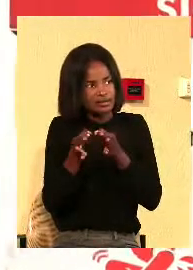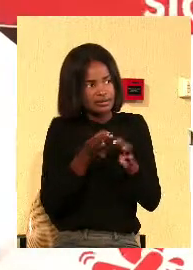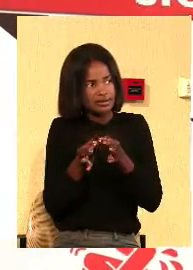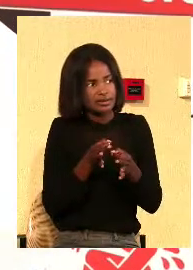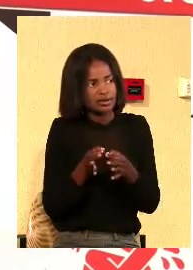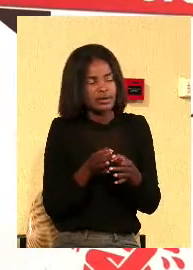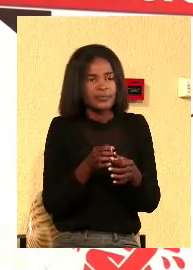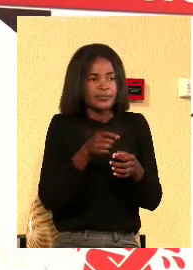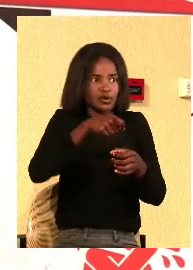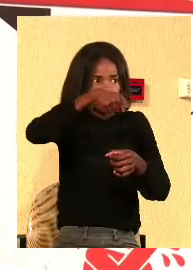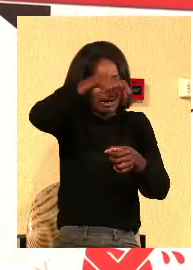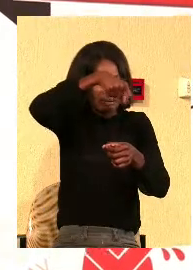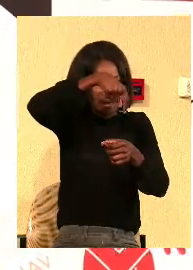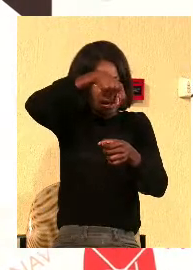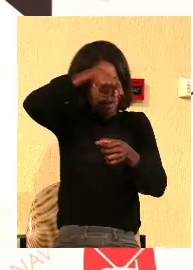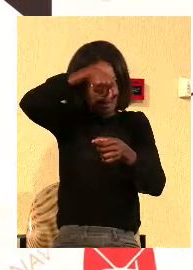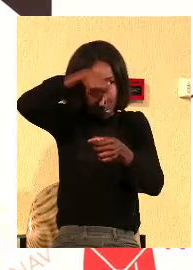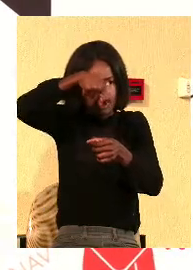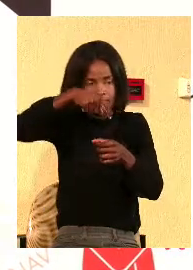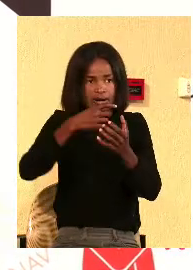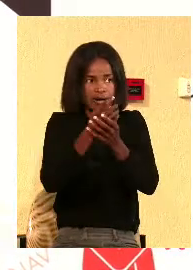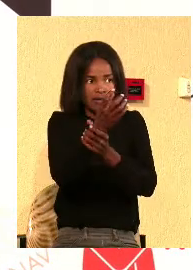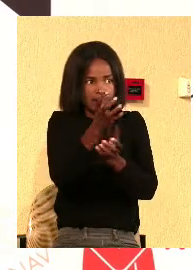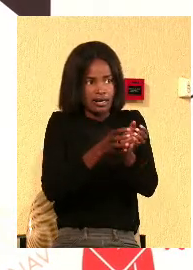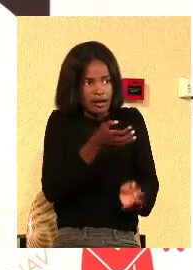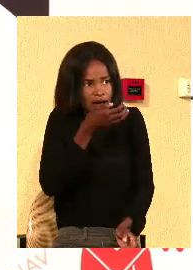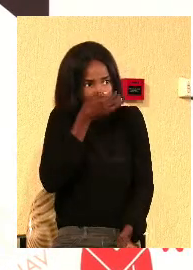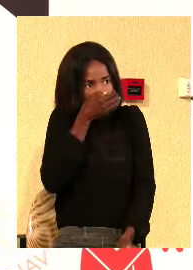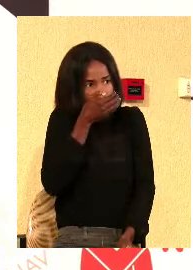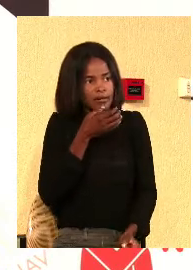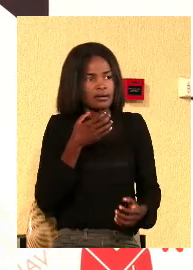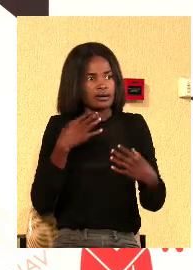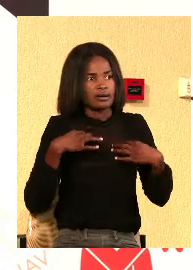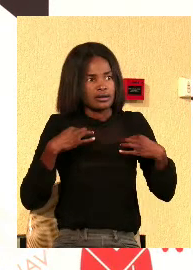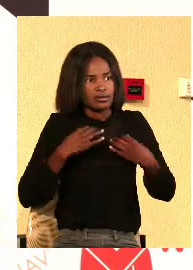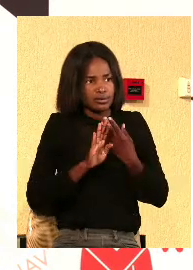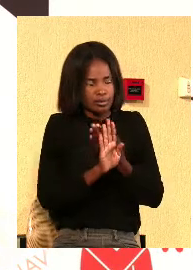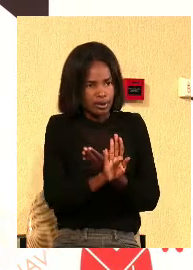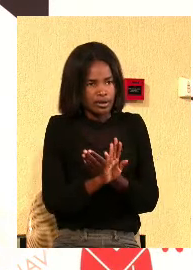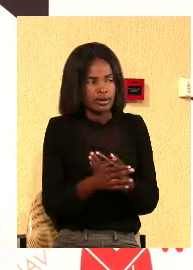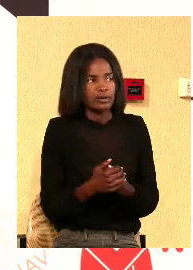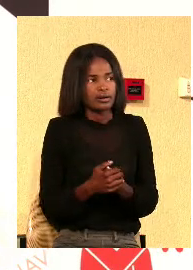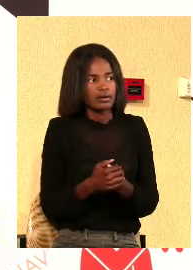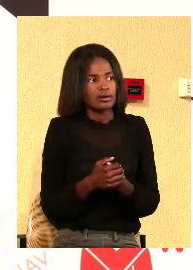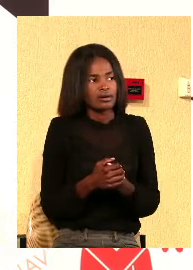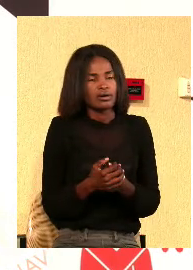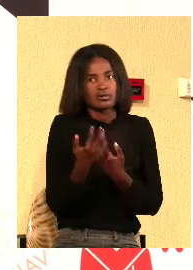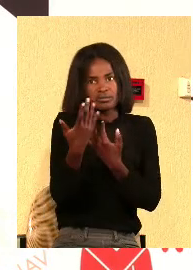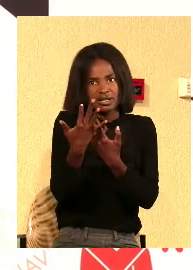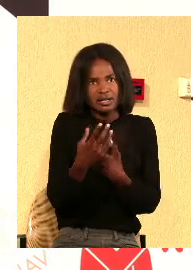and personal protective equipment. Some are on order, they're in the supply chain